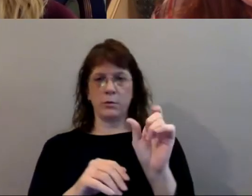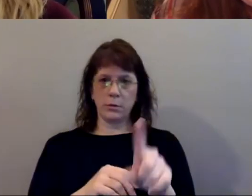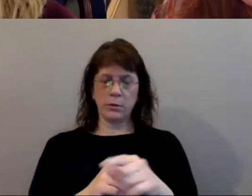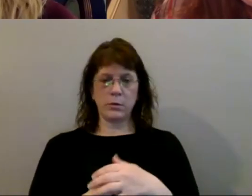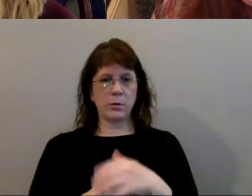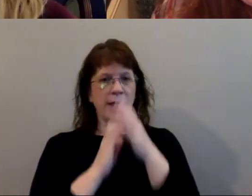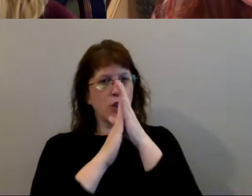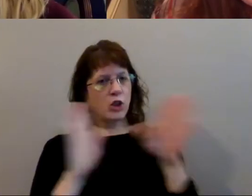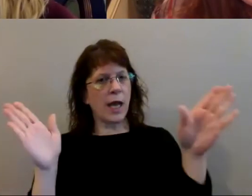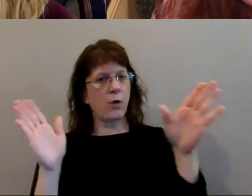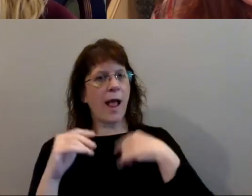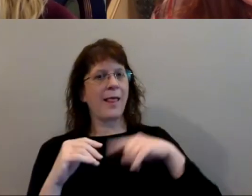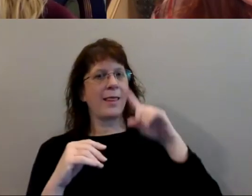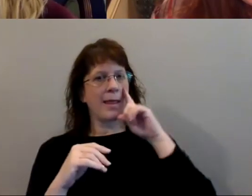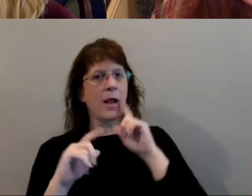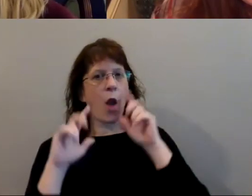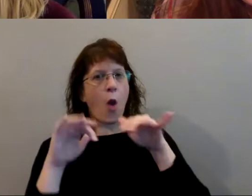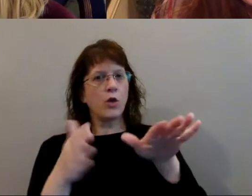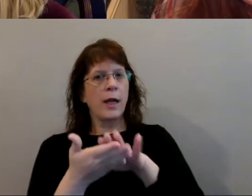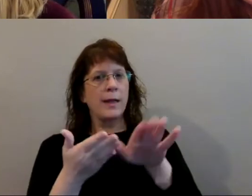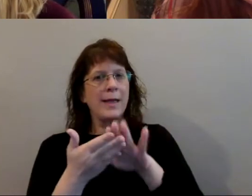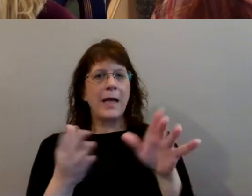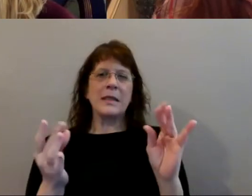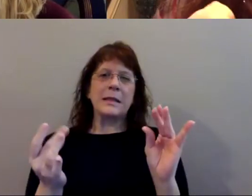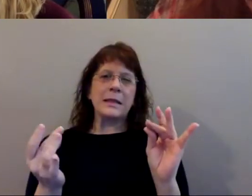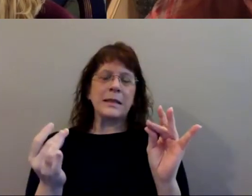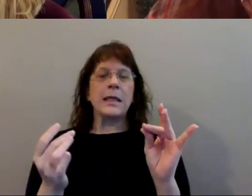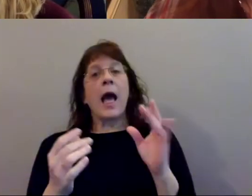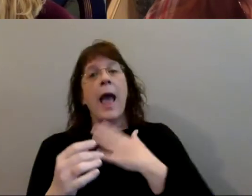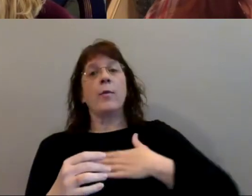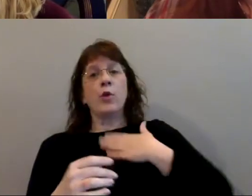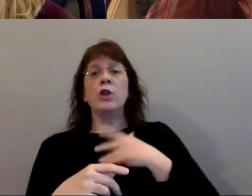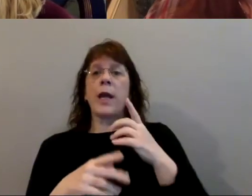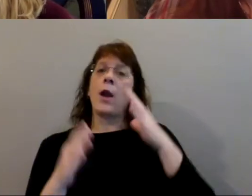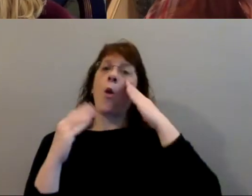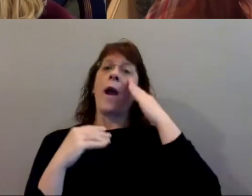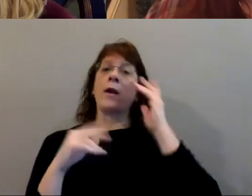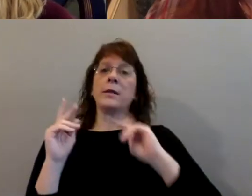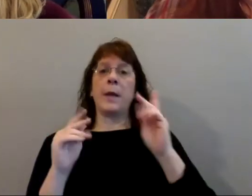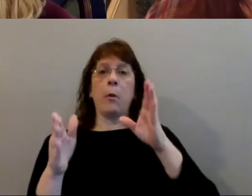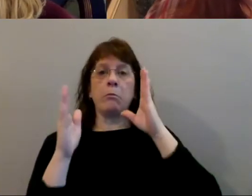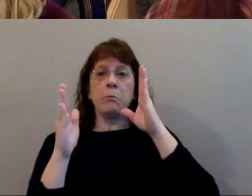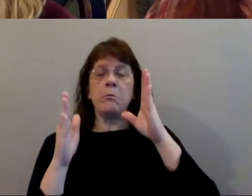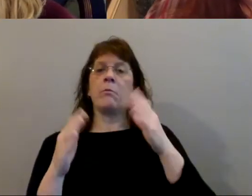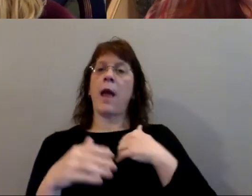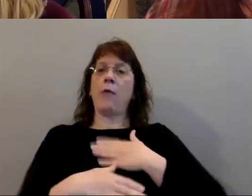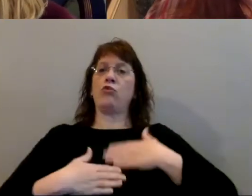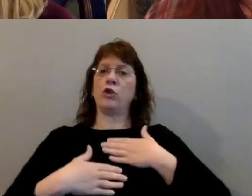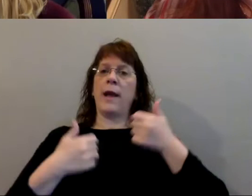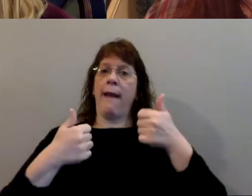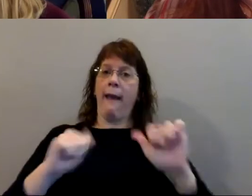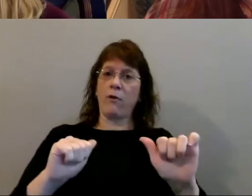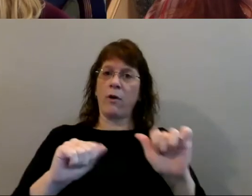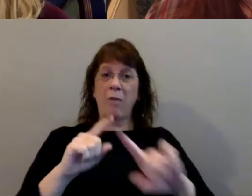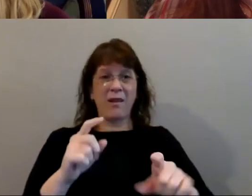ocean cleanup is tricky. I appreciate the awareness it raises and I appreciate the effort, but I think in a lot of cases it's tough